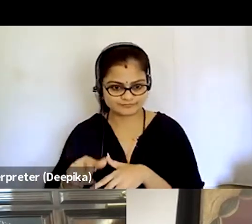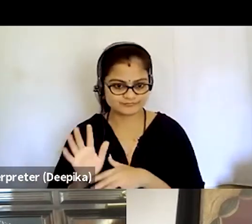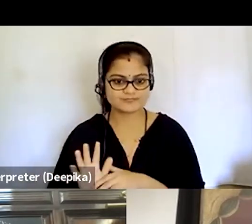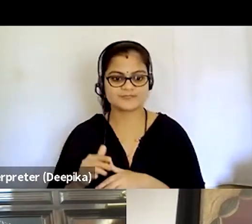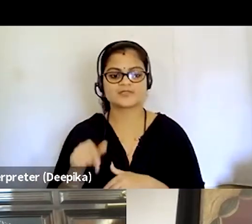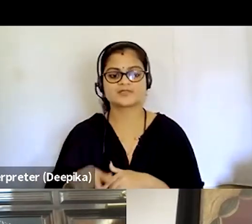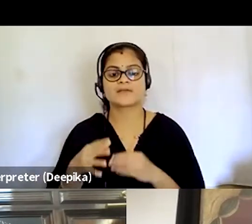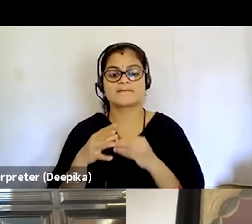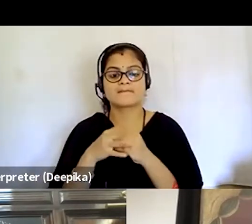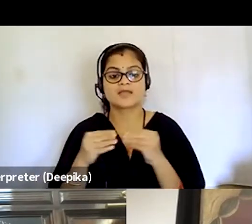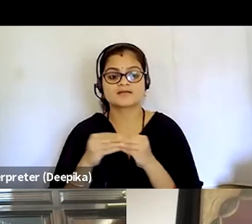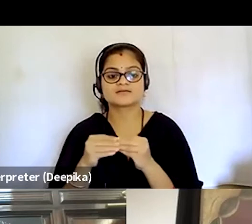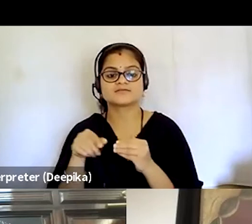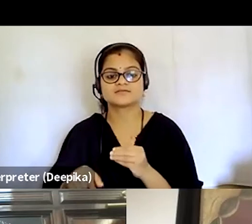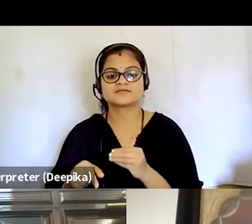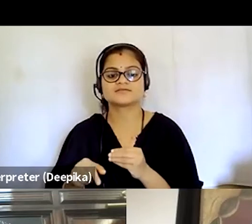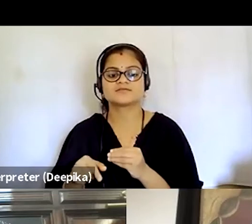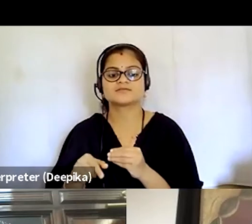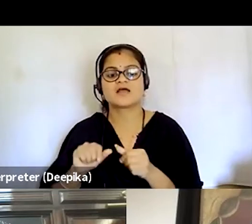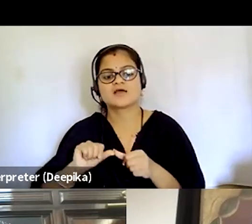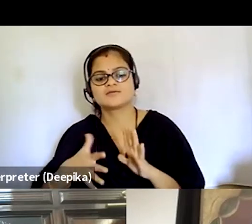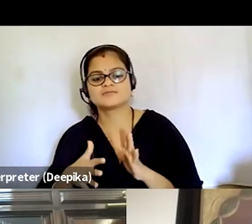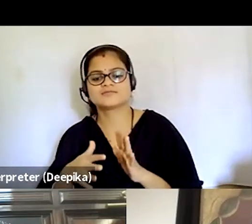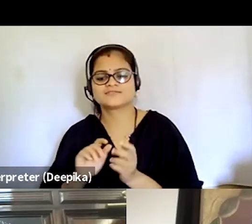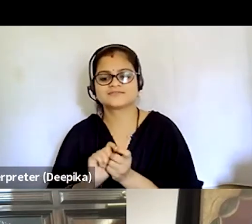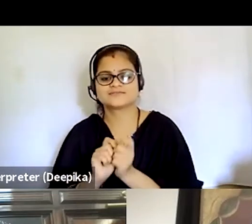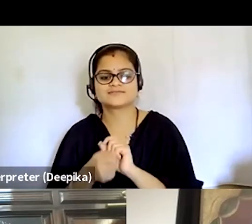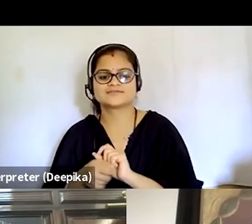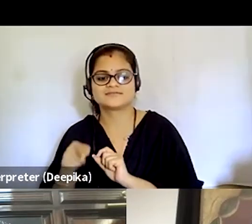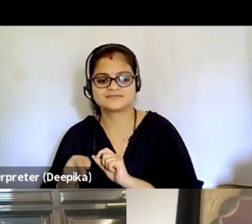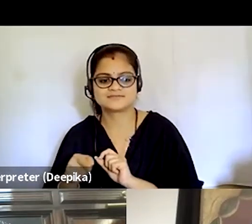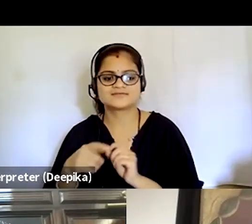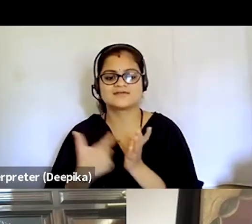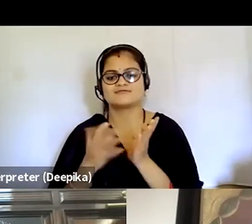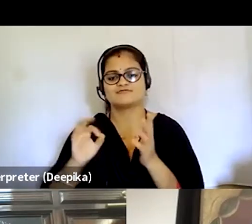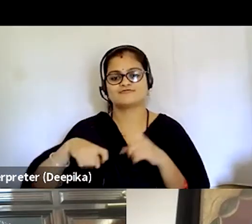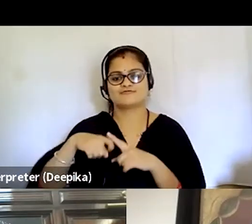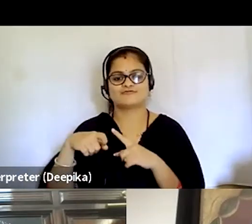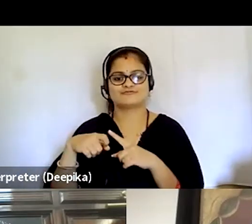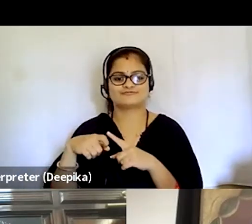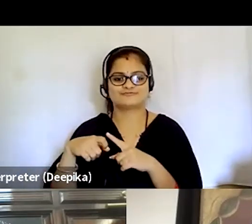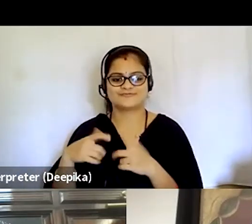how Bangalore became, by default, concert capital for rock music. Yes.